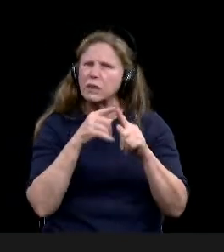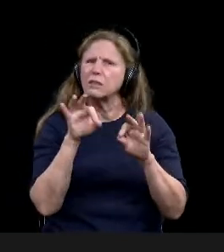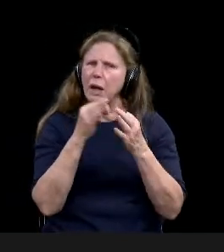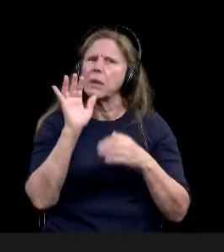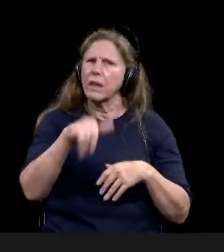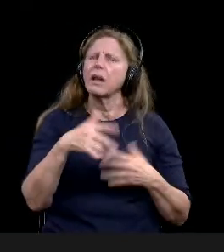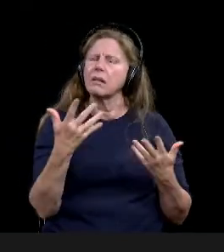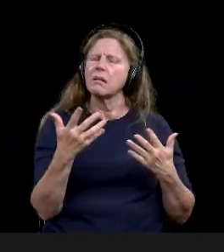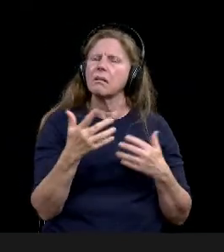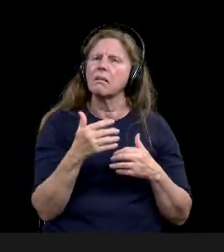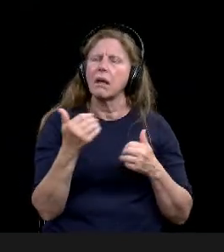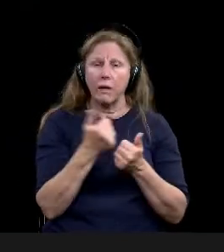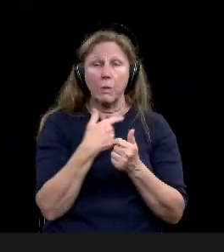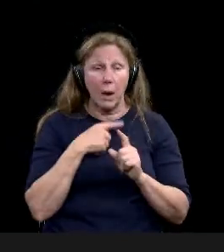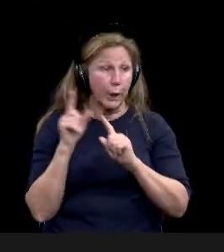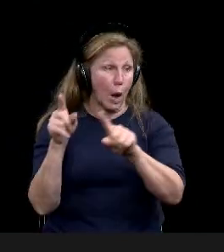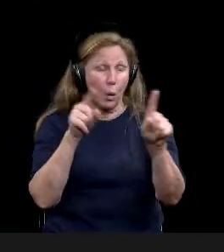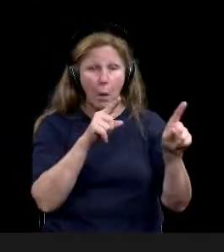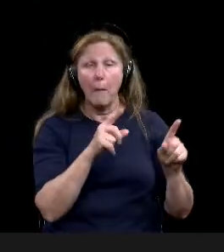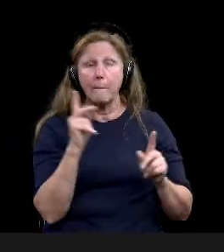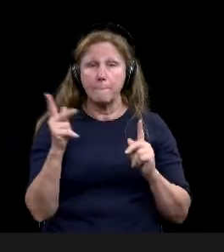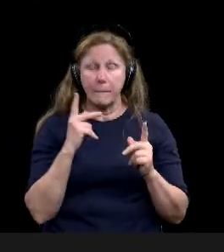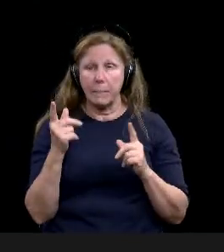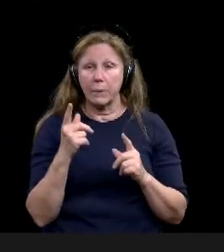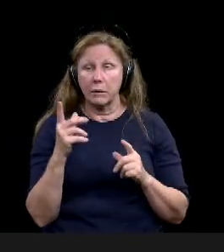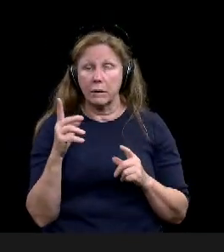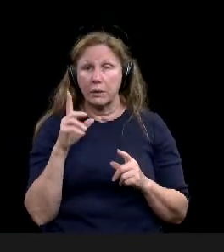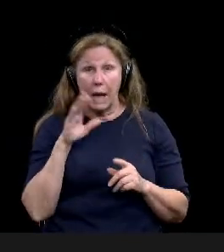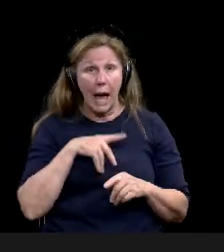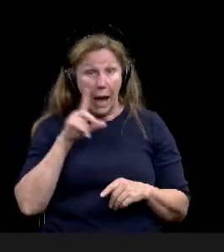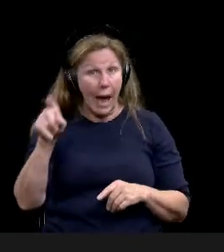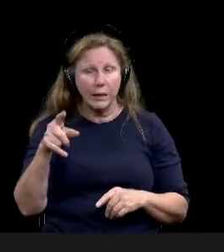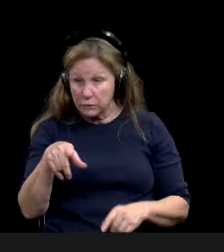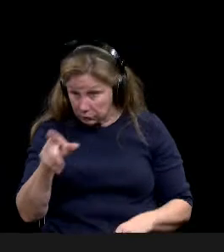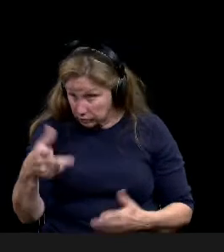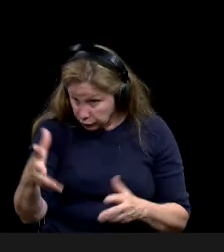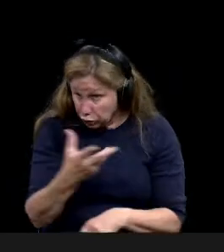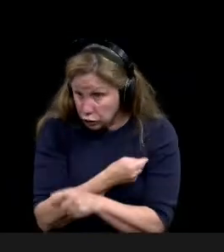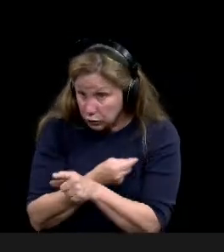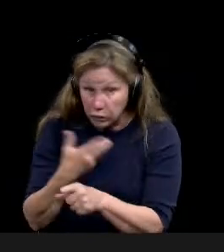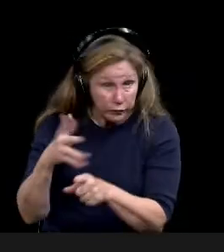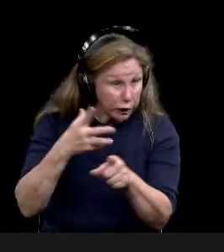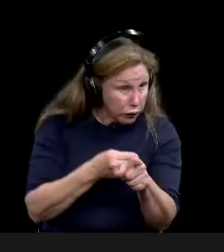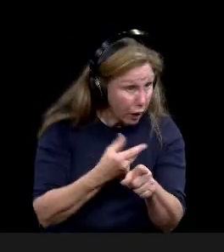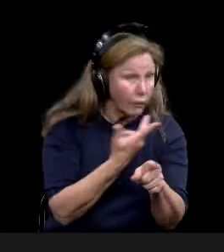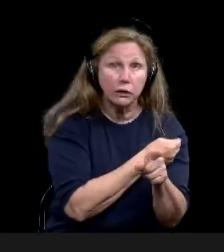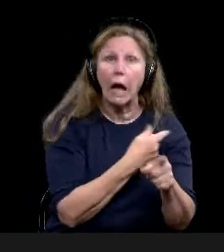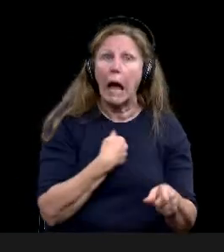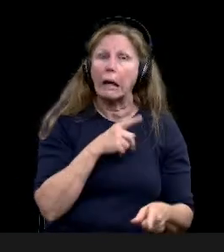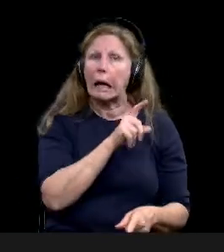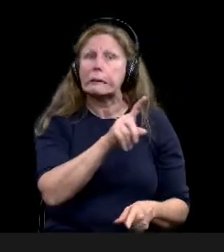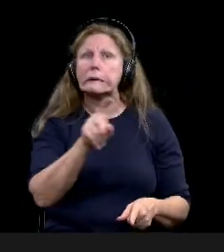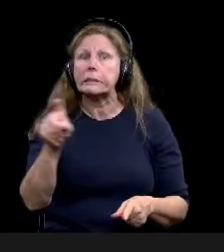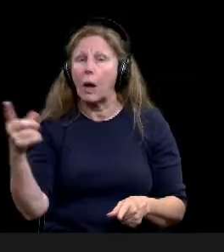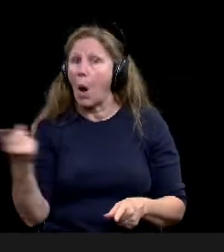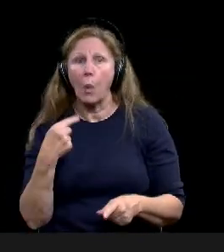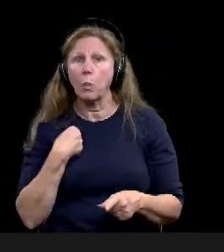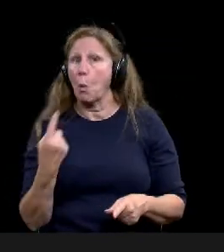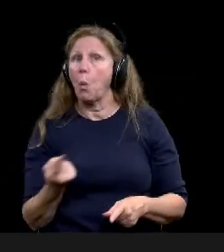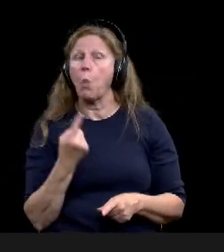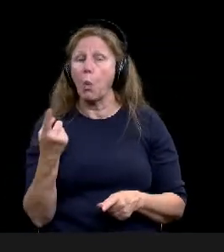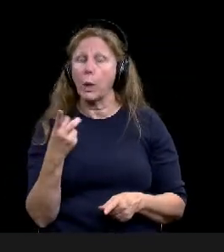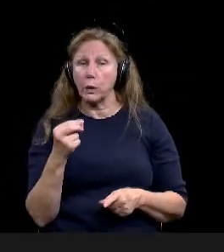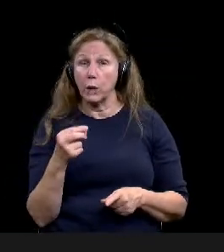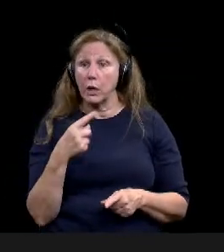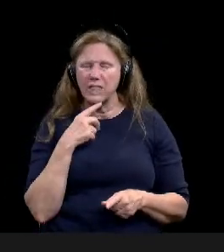And encouraging those who say, oh, I'm not quite ready, or I'm just not sure. I try to remind them that we've